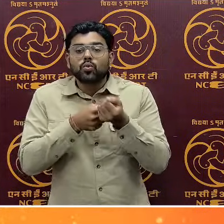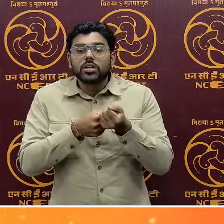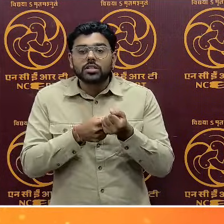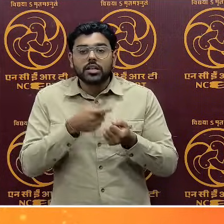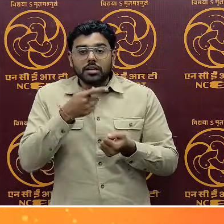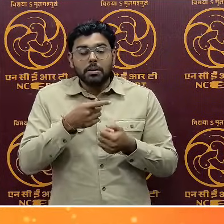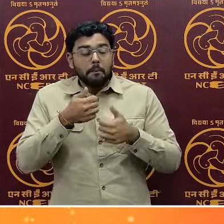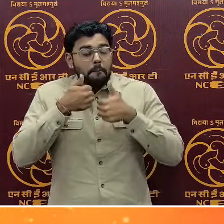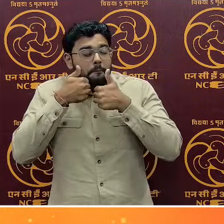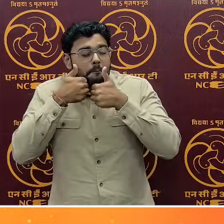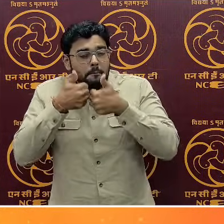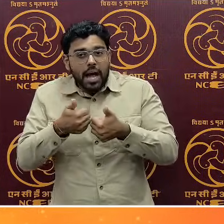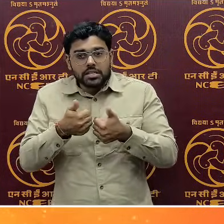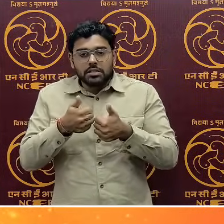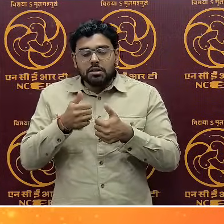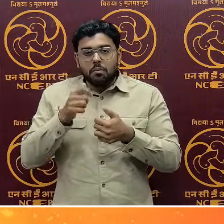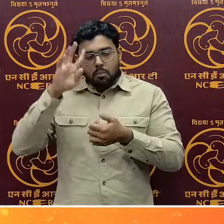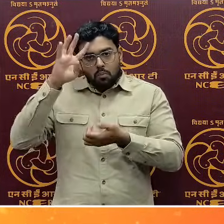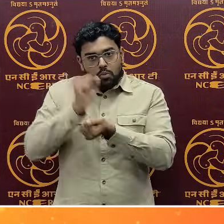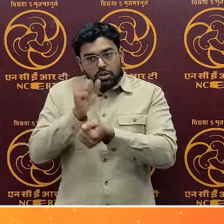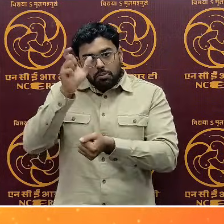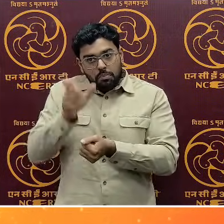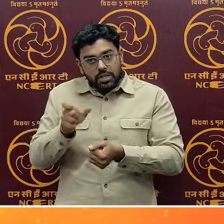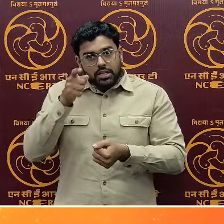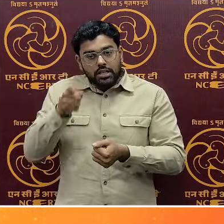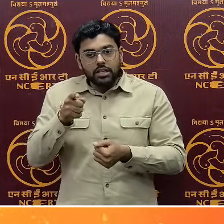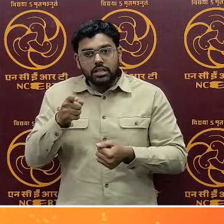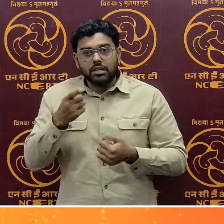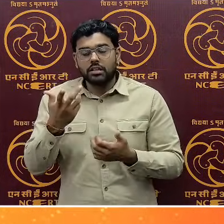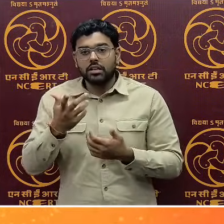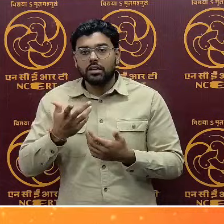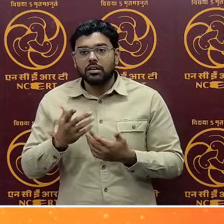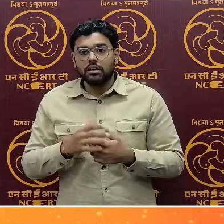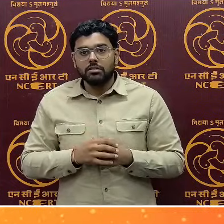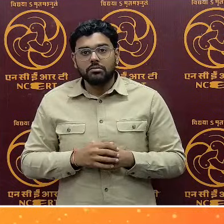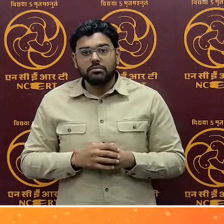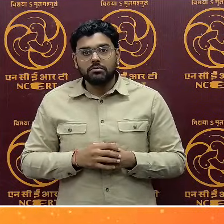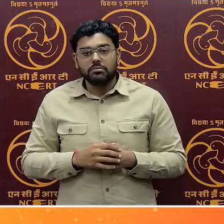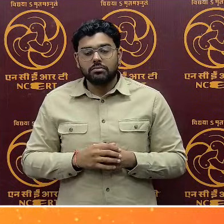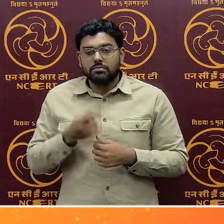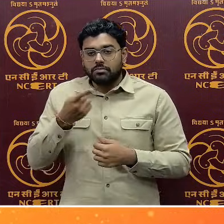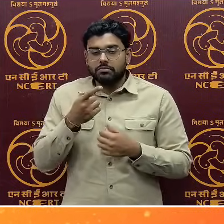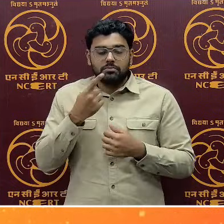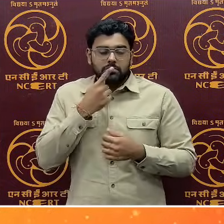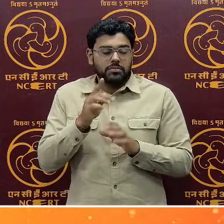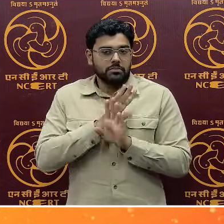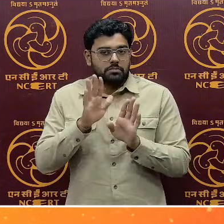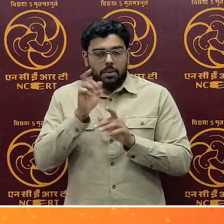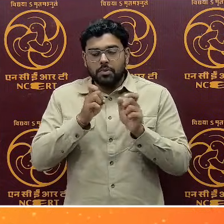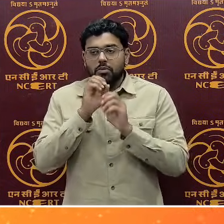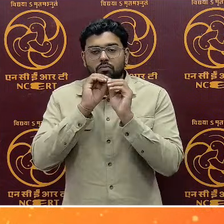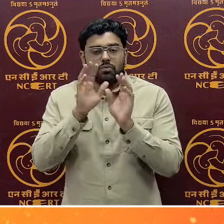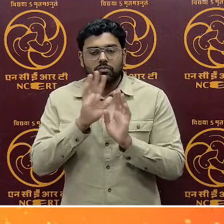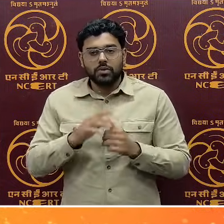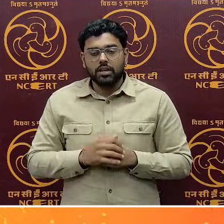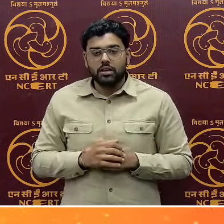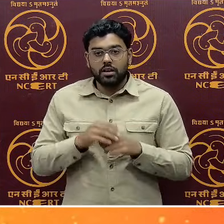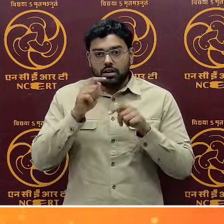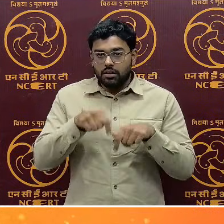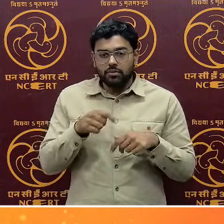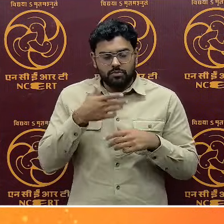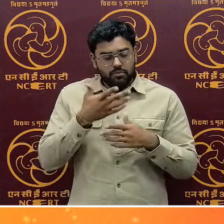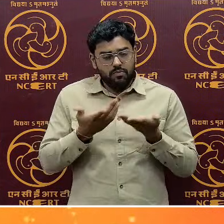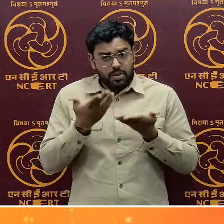the best detective alive was an 8th grader? So he said nothing. So now you must have